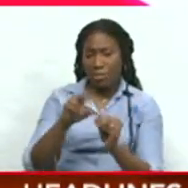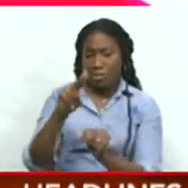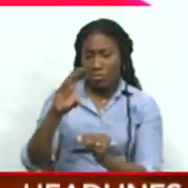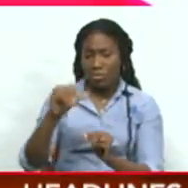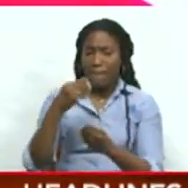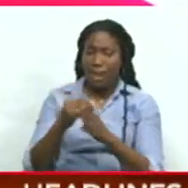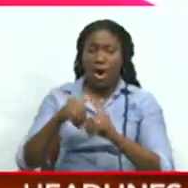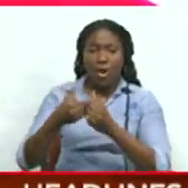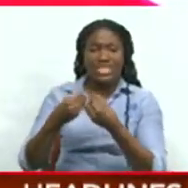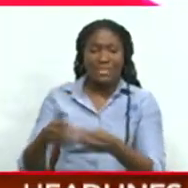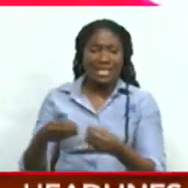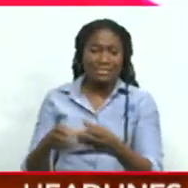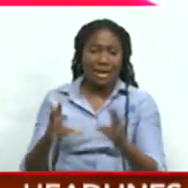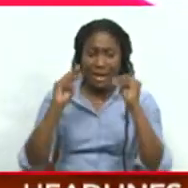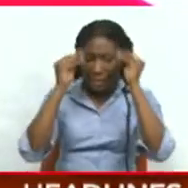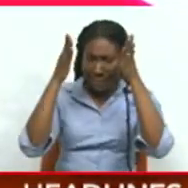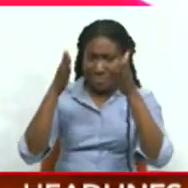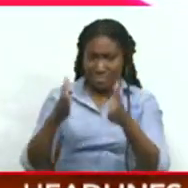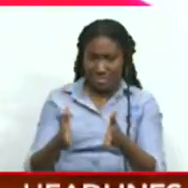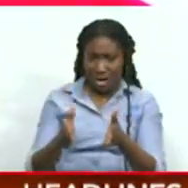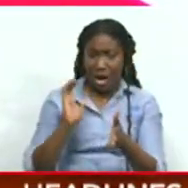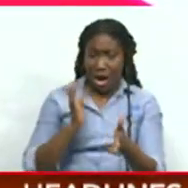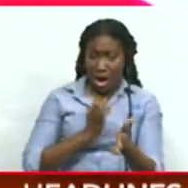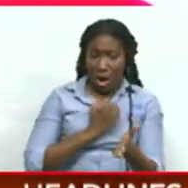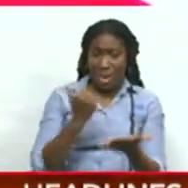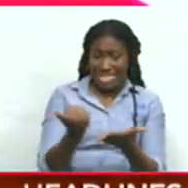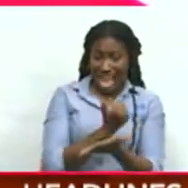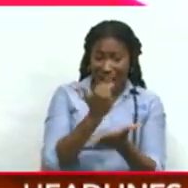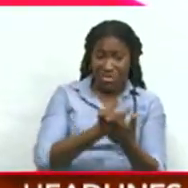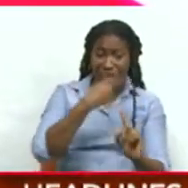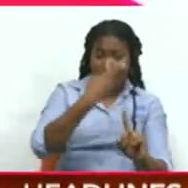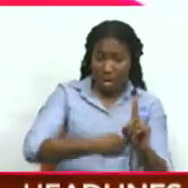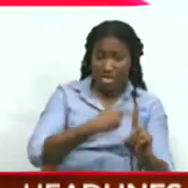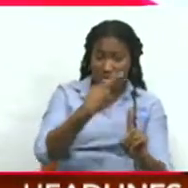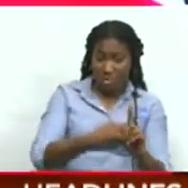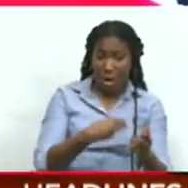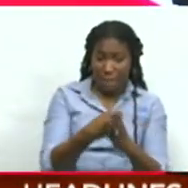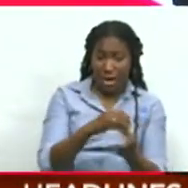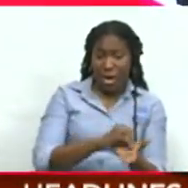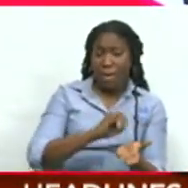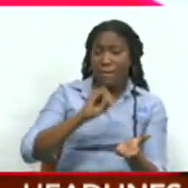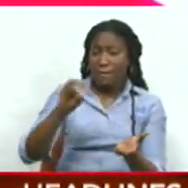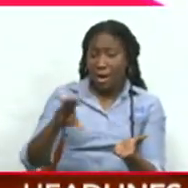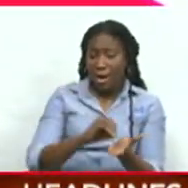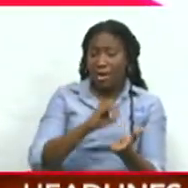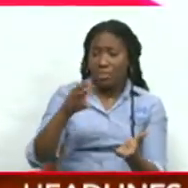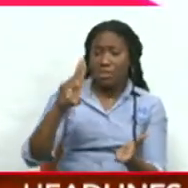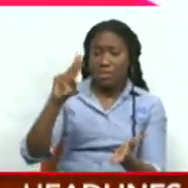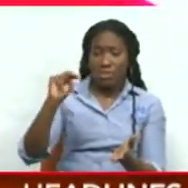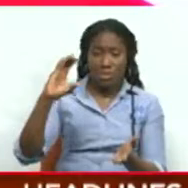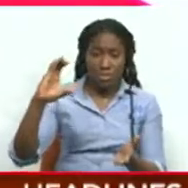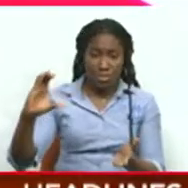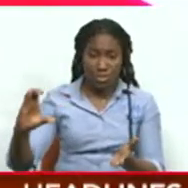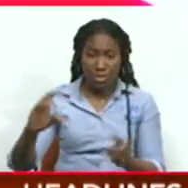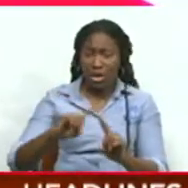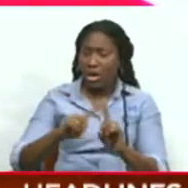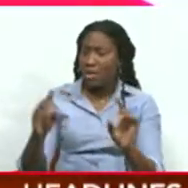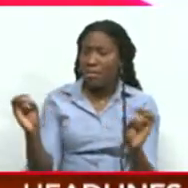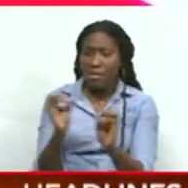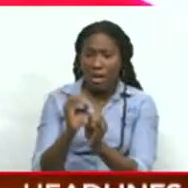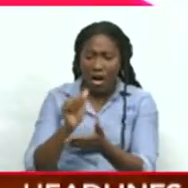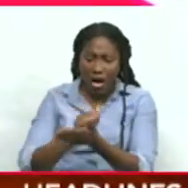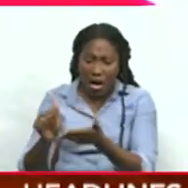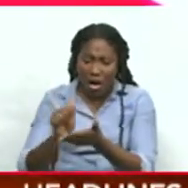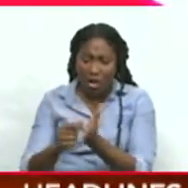MPs donate part of their salary, monthly salaries, to the party with no accountability whatsoever on how